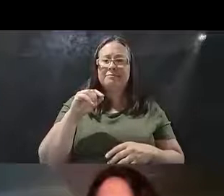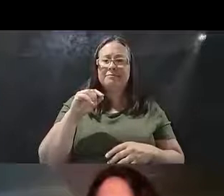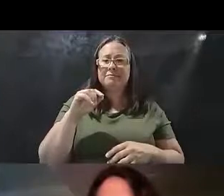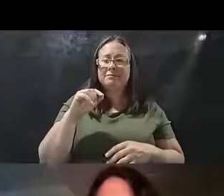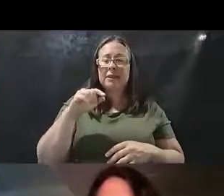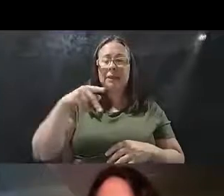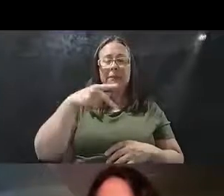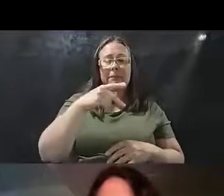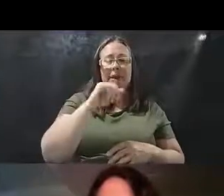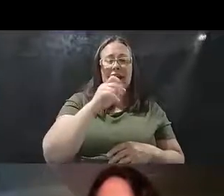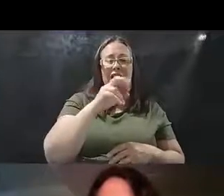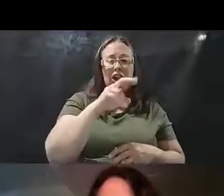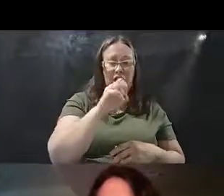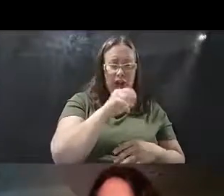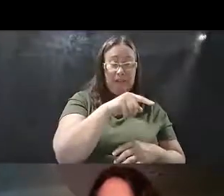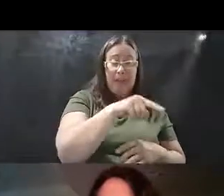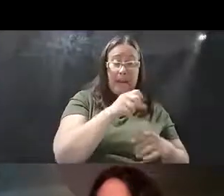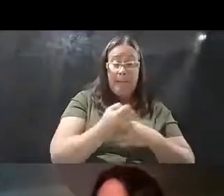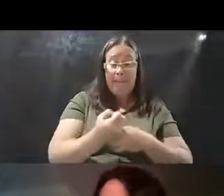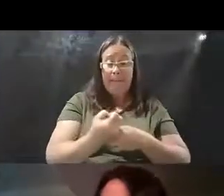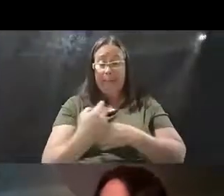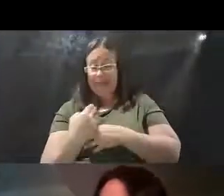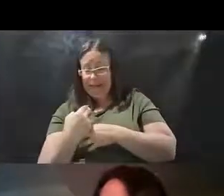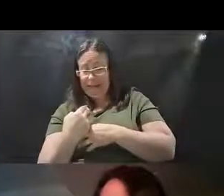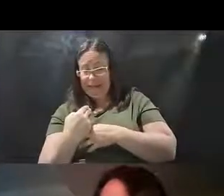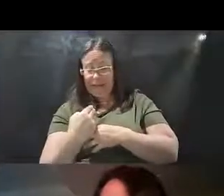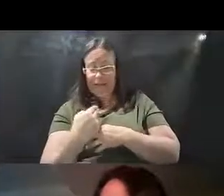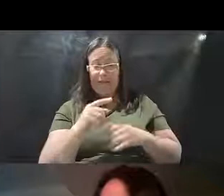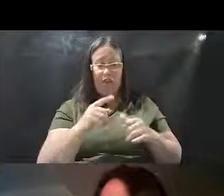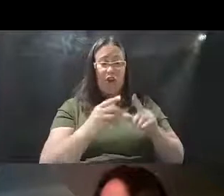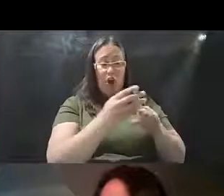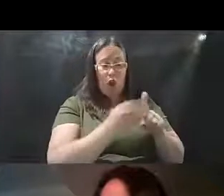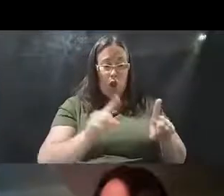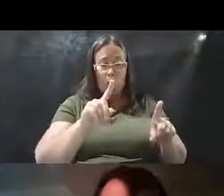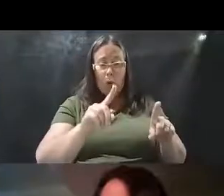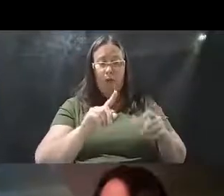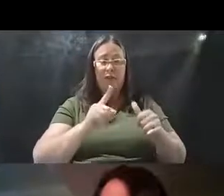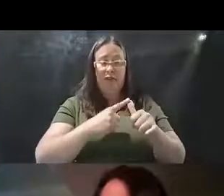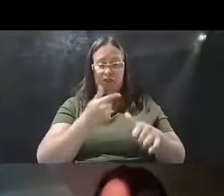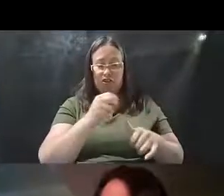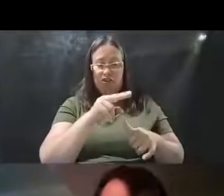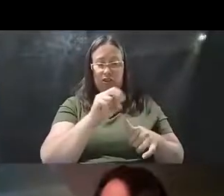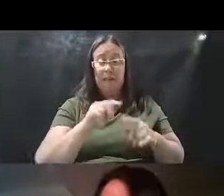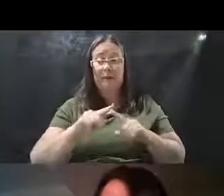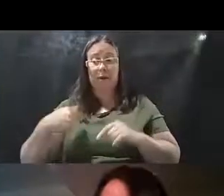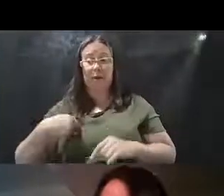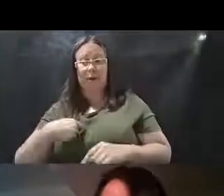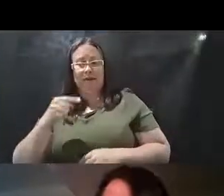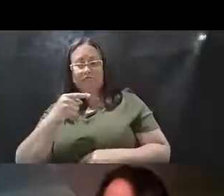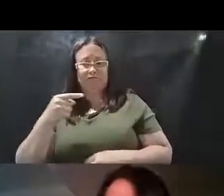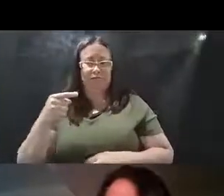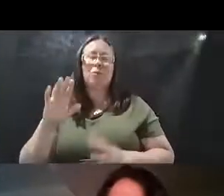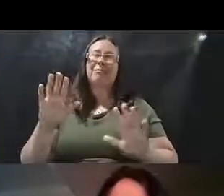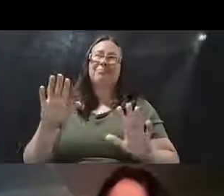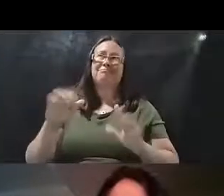Pierre beat us in cloning the first gene, but we actually were first to actually, well,